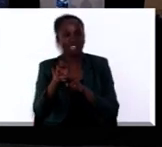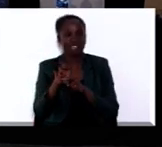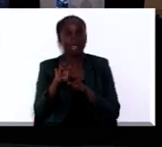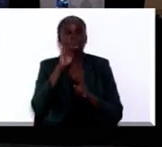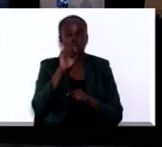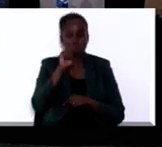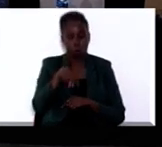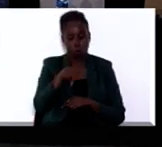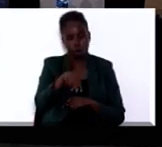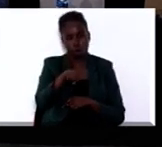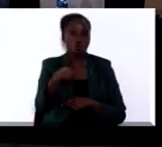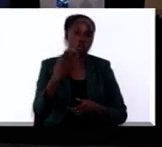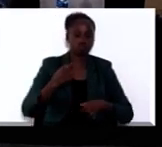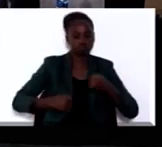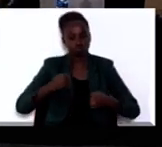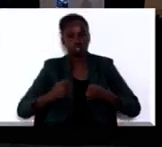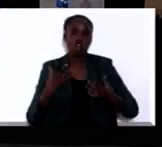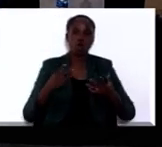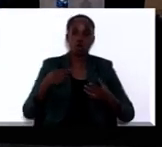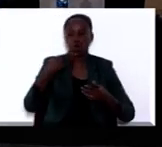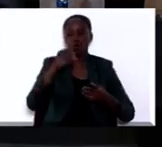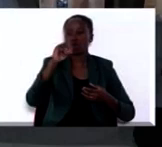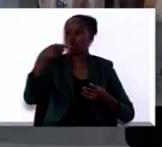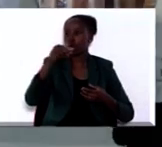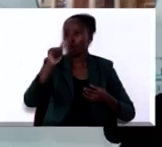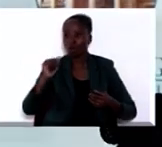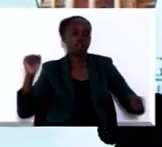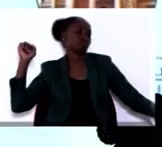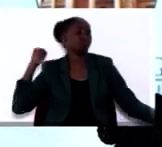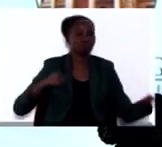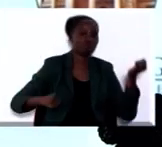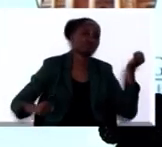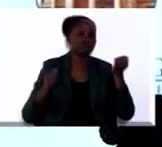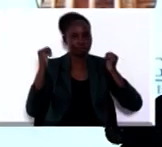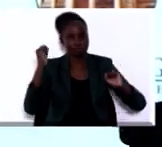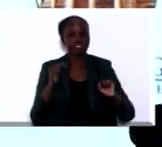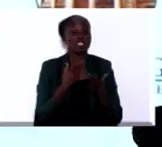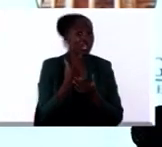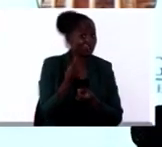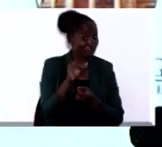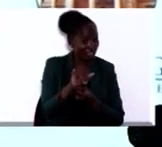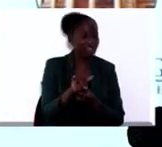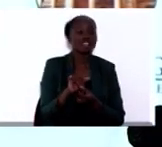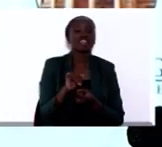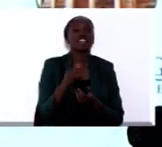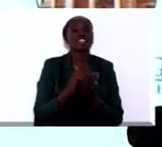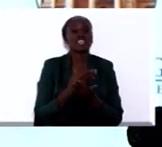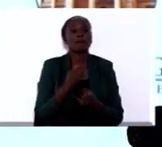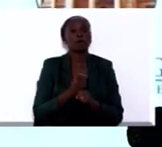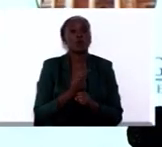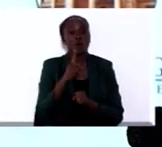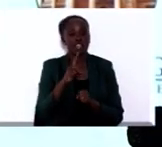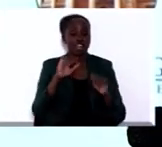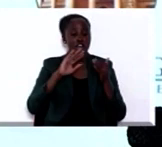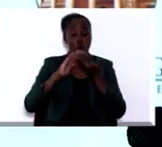Walks, mass aerobics, and yoga classes in communities. We must make our communities to